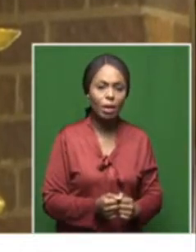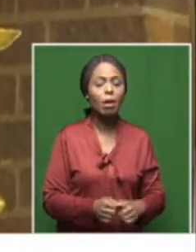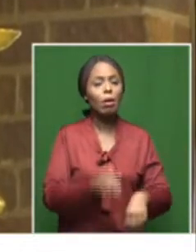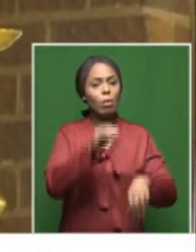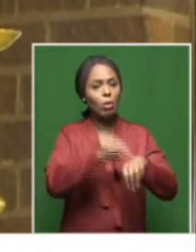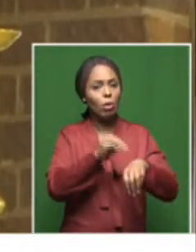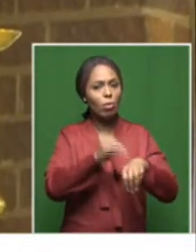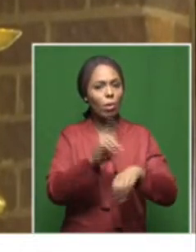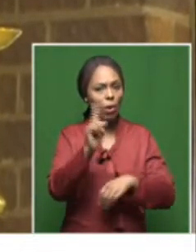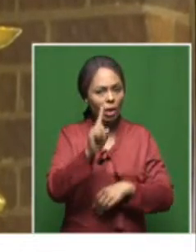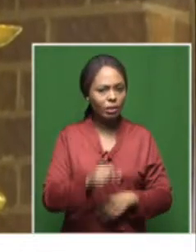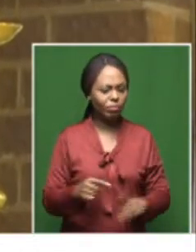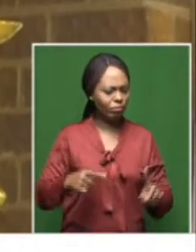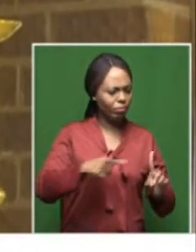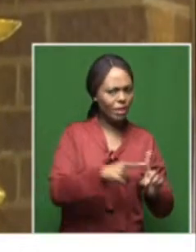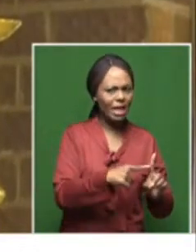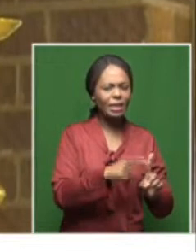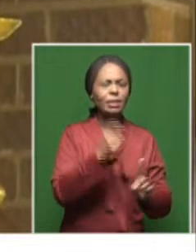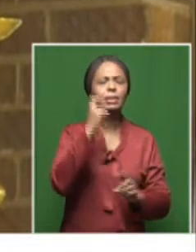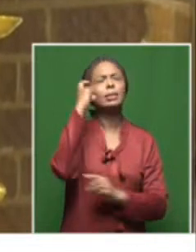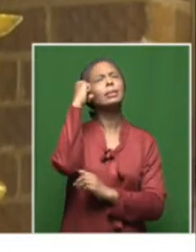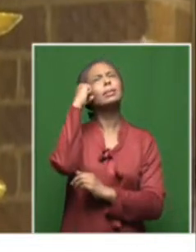She didn't sleep.